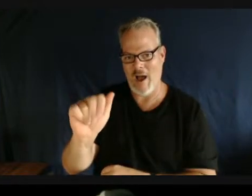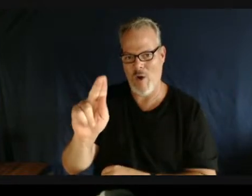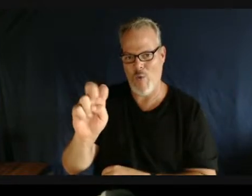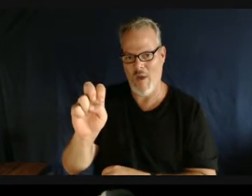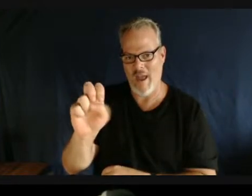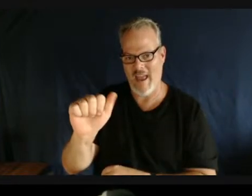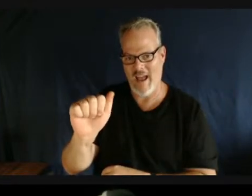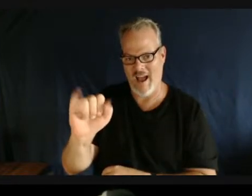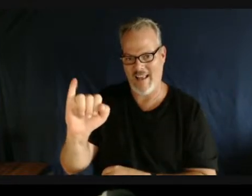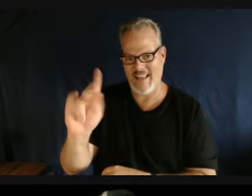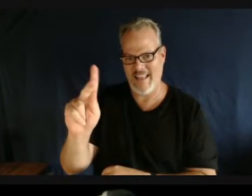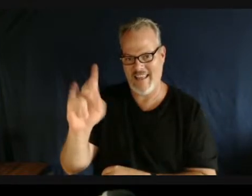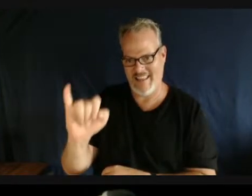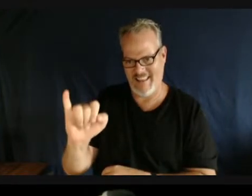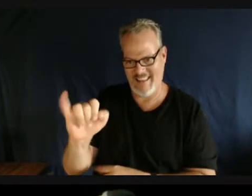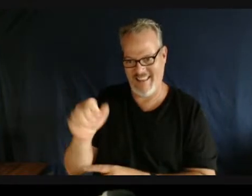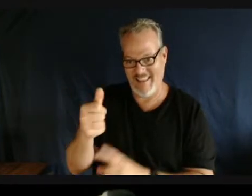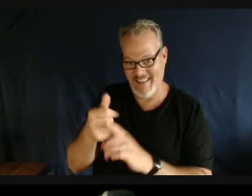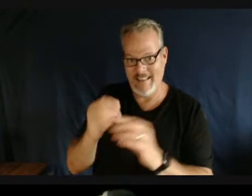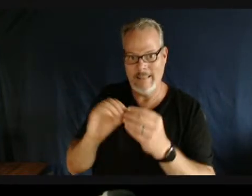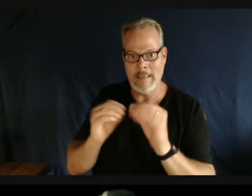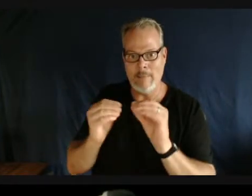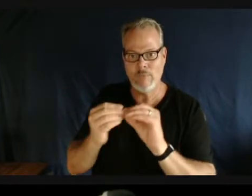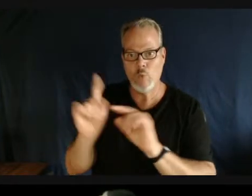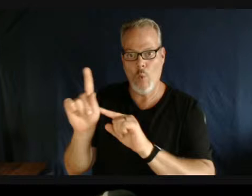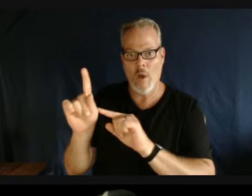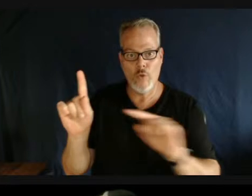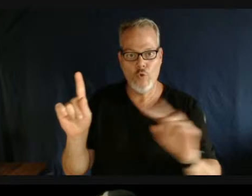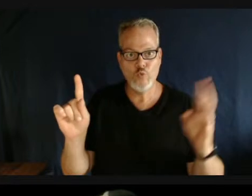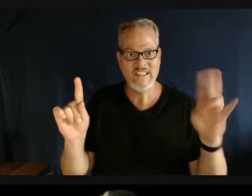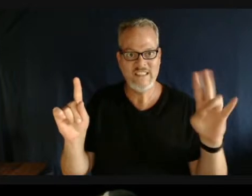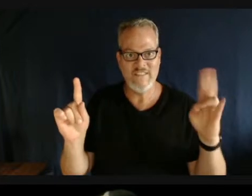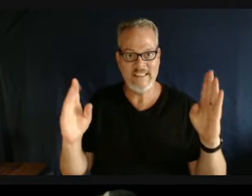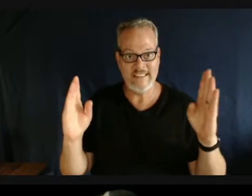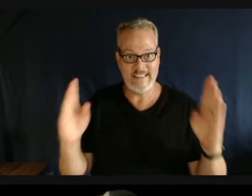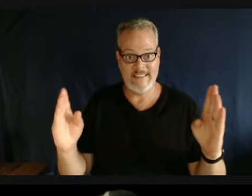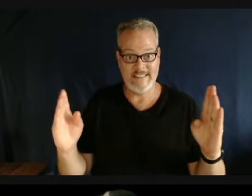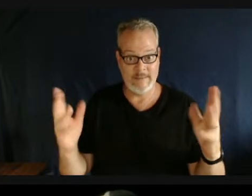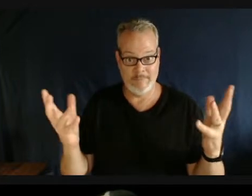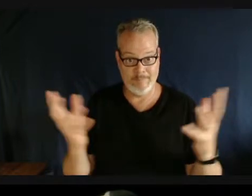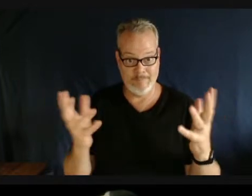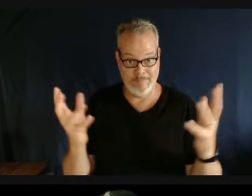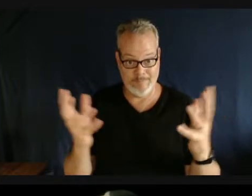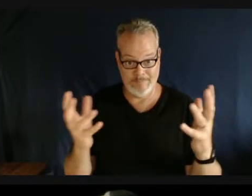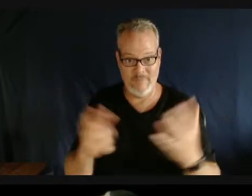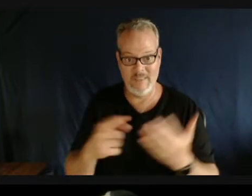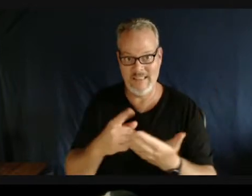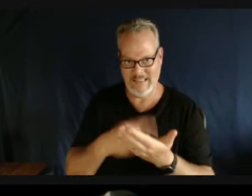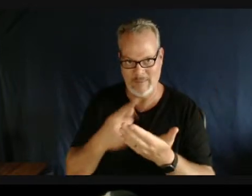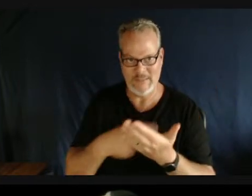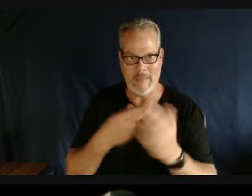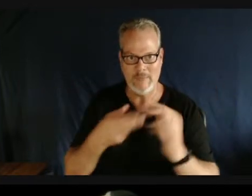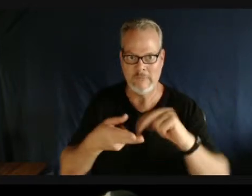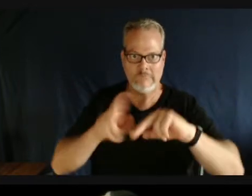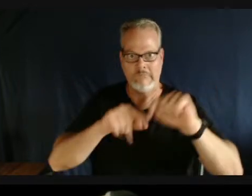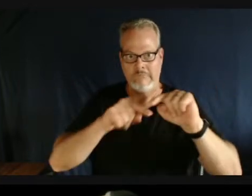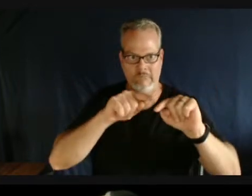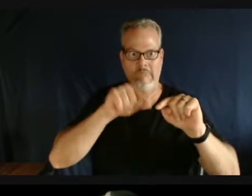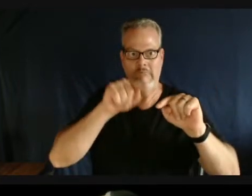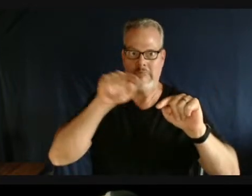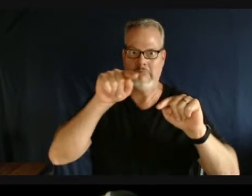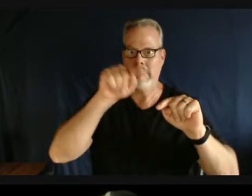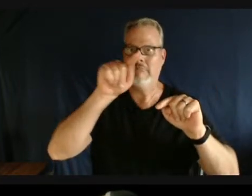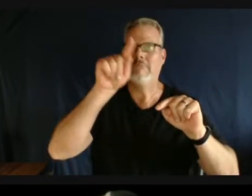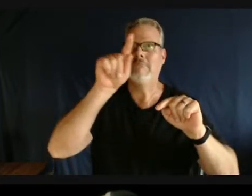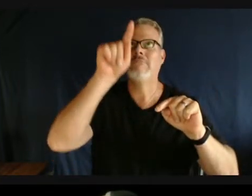fountain episodes 1 through 17, right? So what's interesting to note here is sometimes they kind of grow to a high level. And that's in episode 1